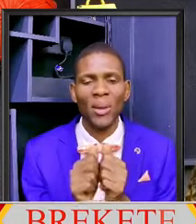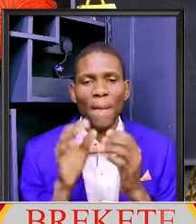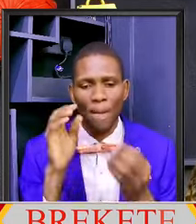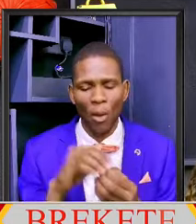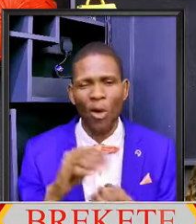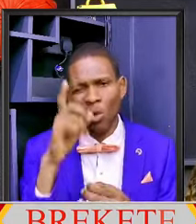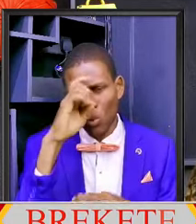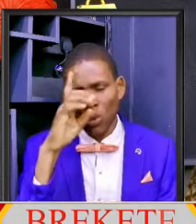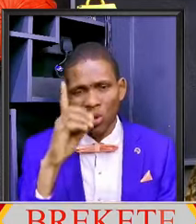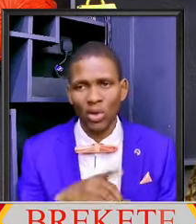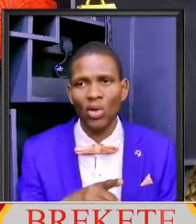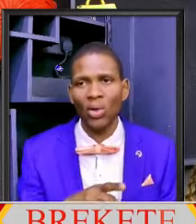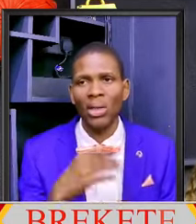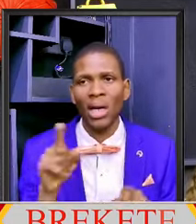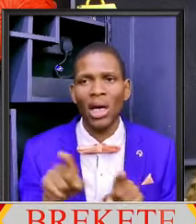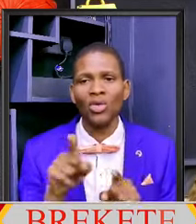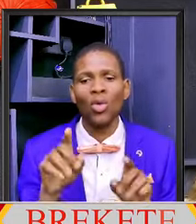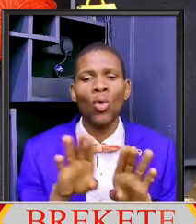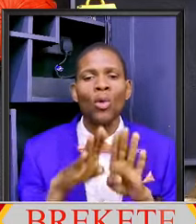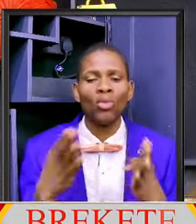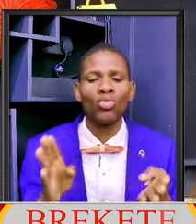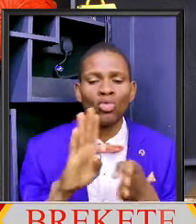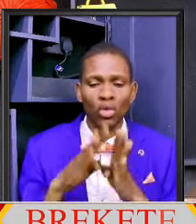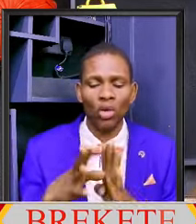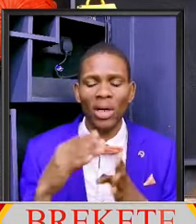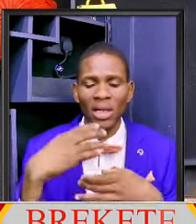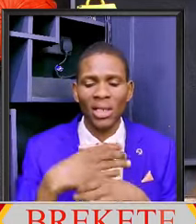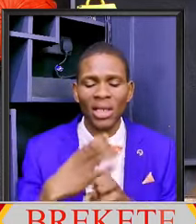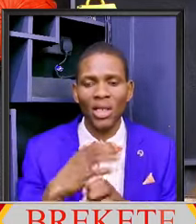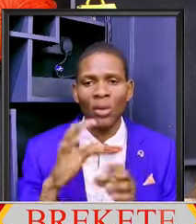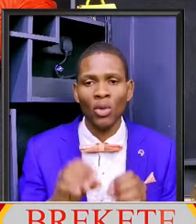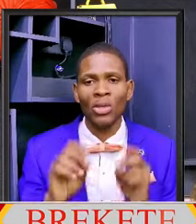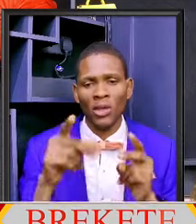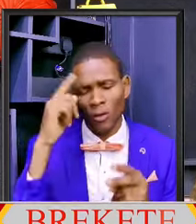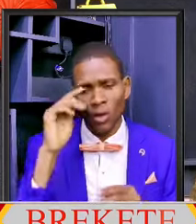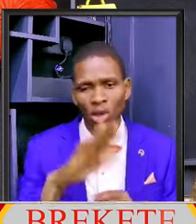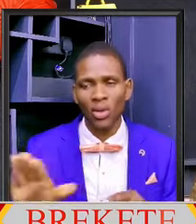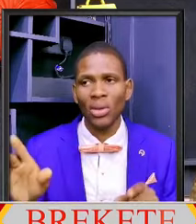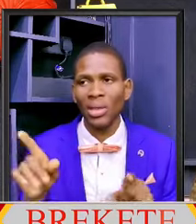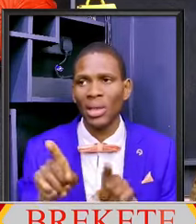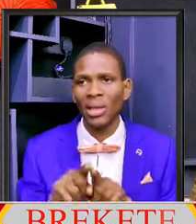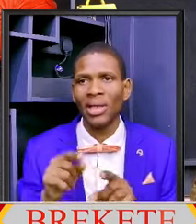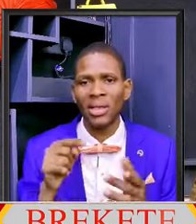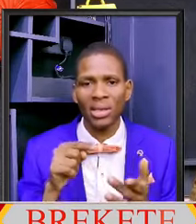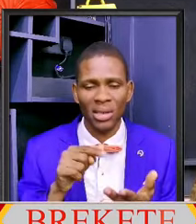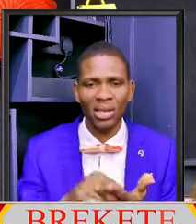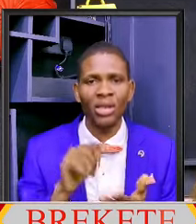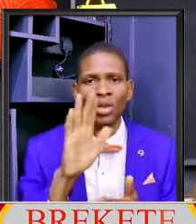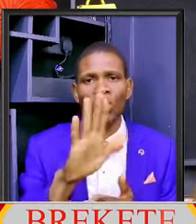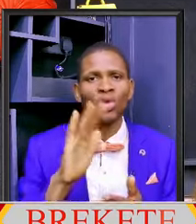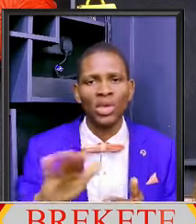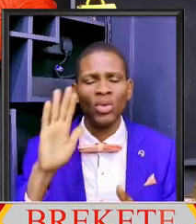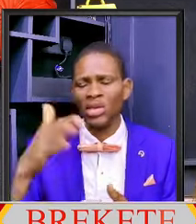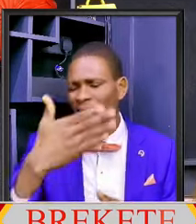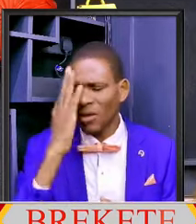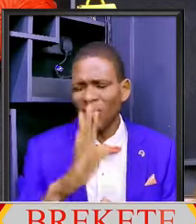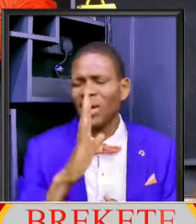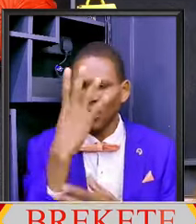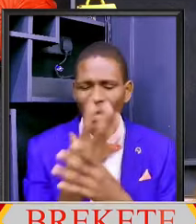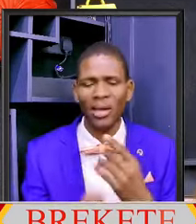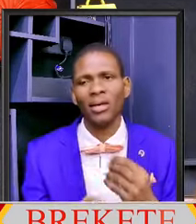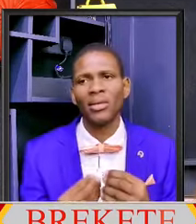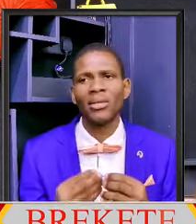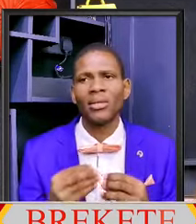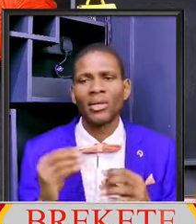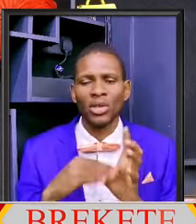Amen. And as you open doors and create opportunities for children like this, your children will never be stranded.